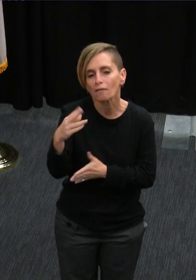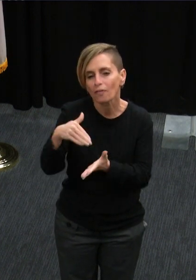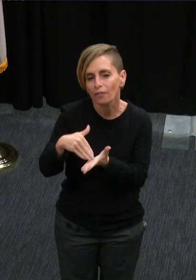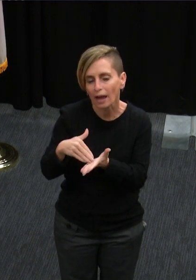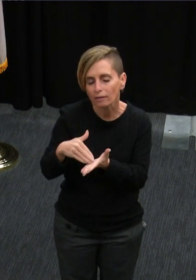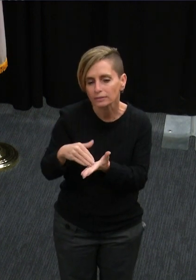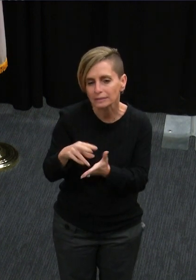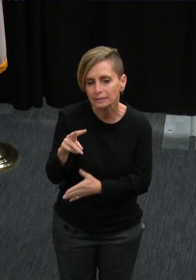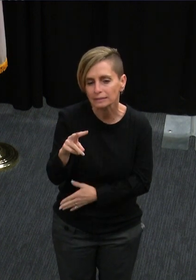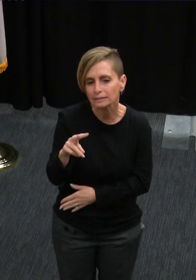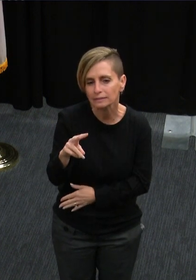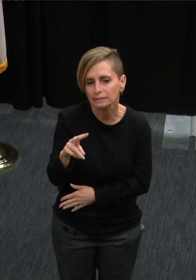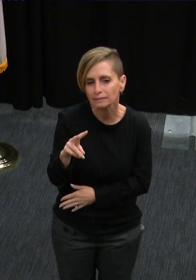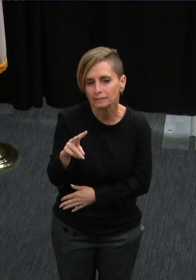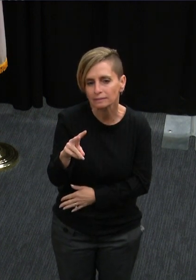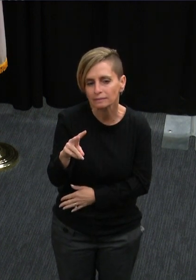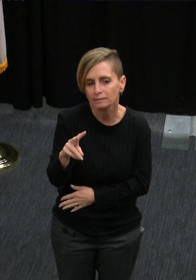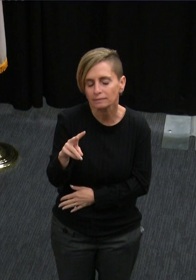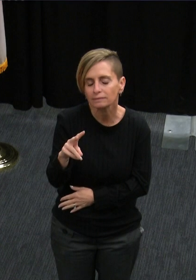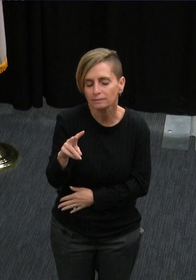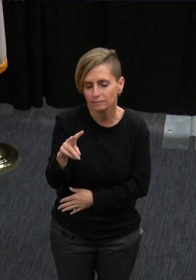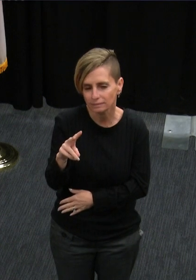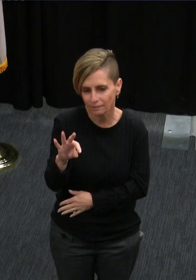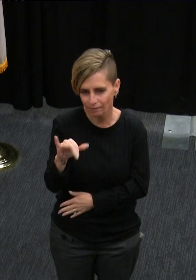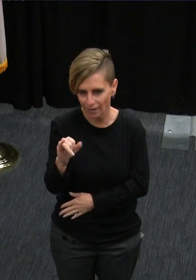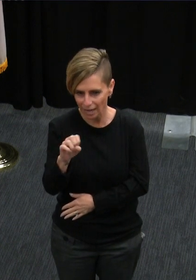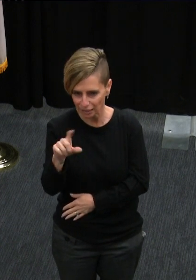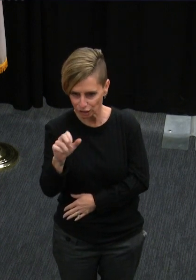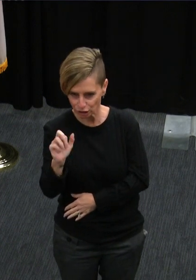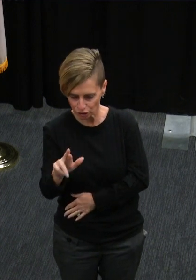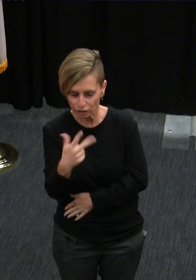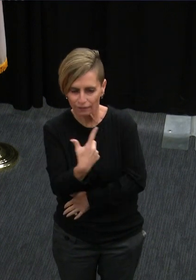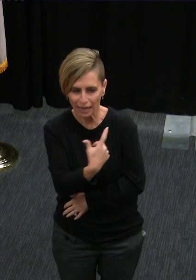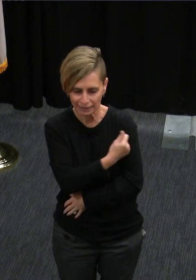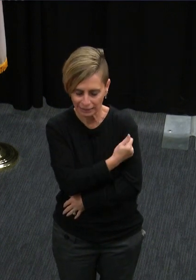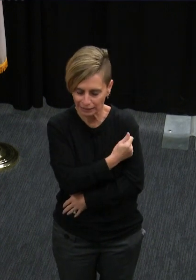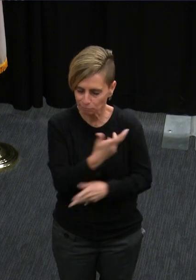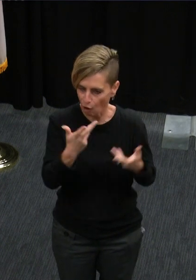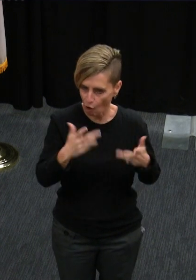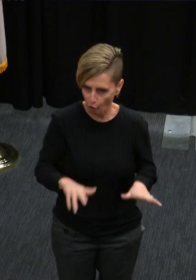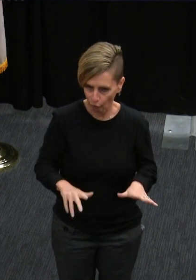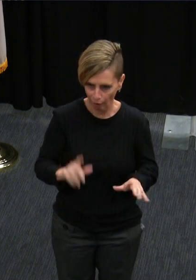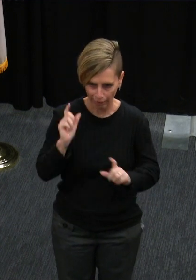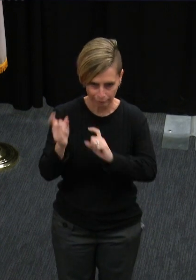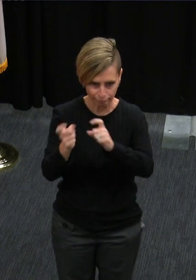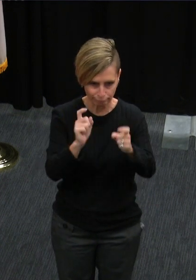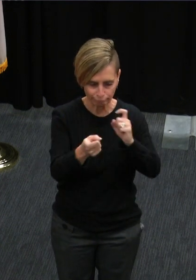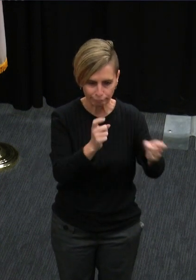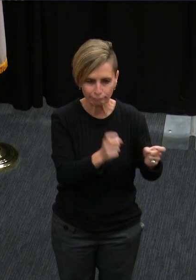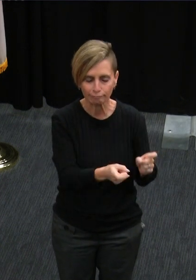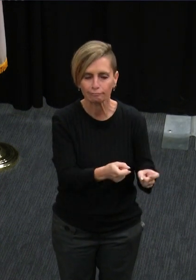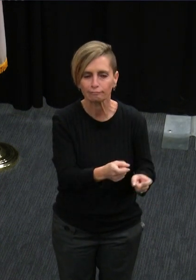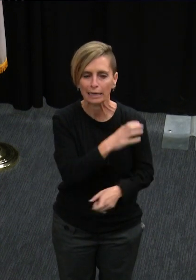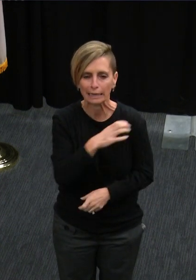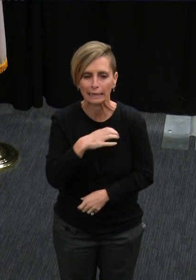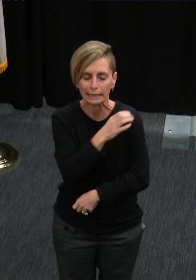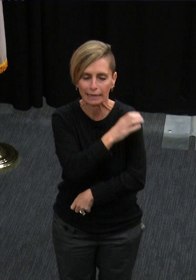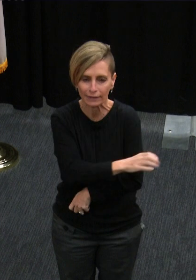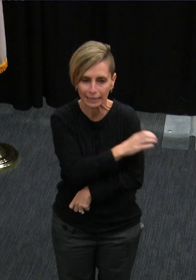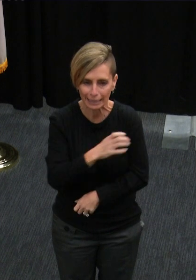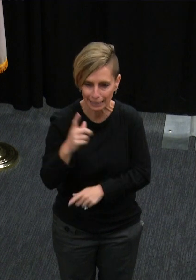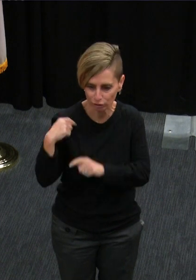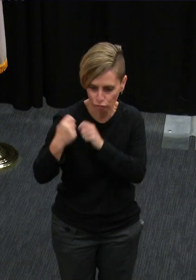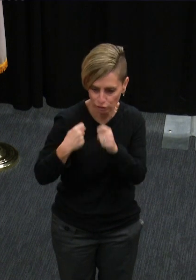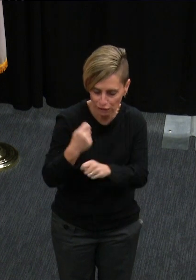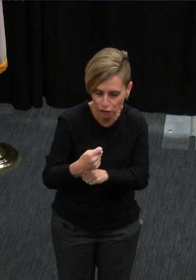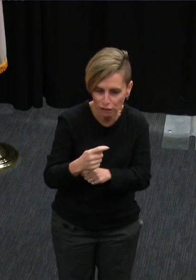and have currently transferred over 3,100 of those doses to Cleveland Clinic Tradition, Midway Specialty